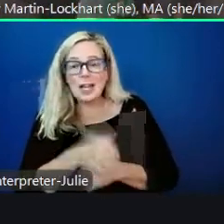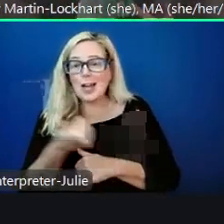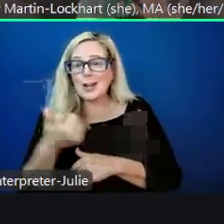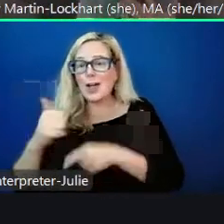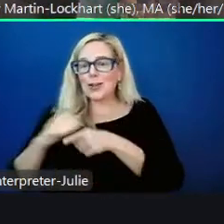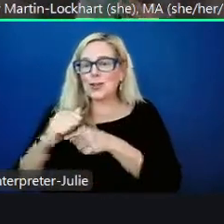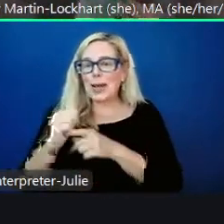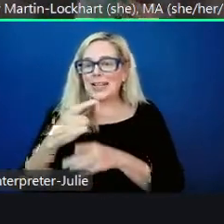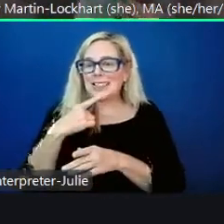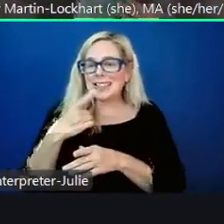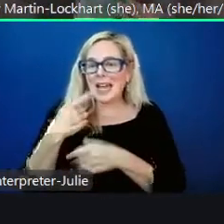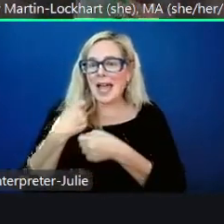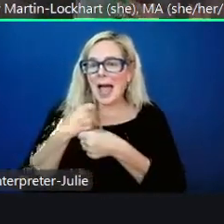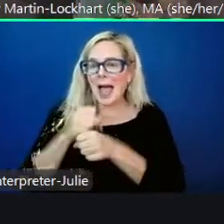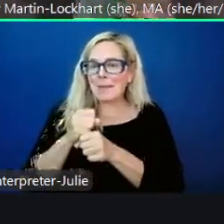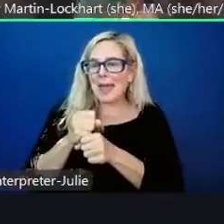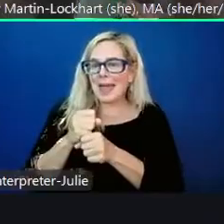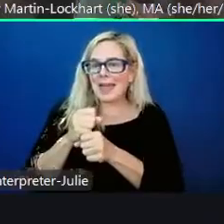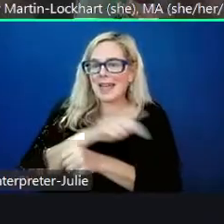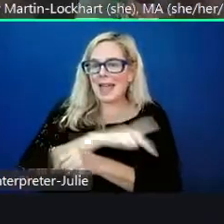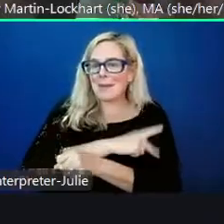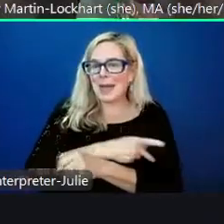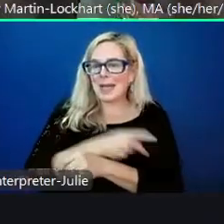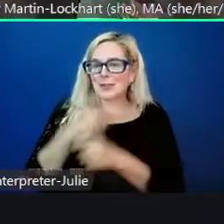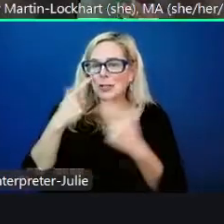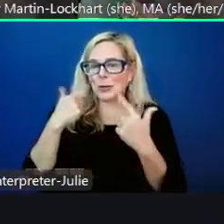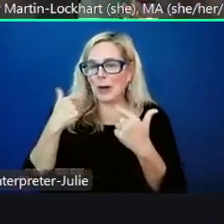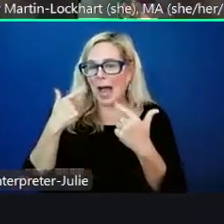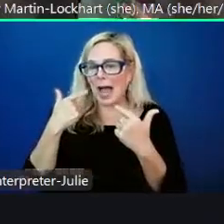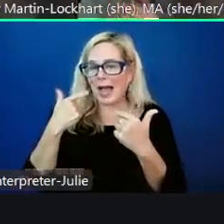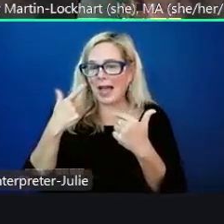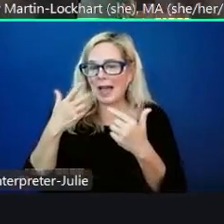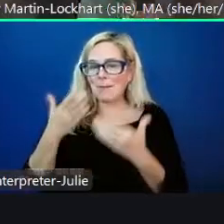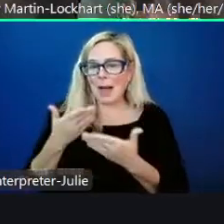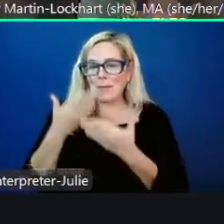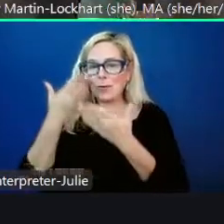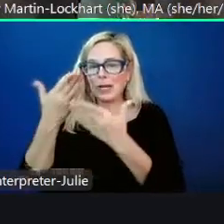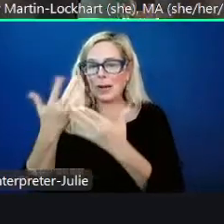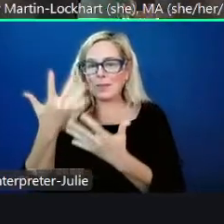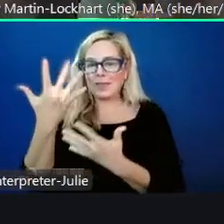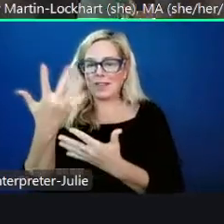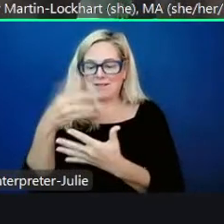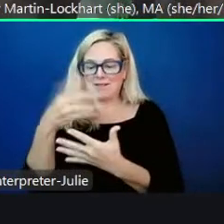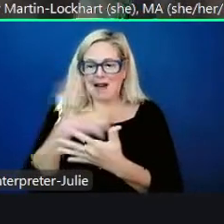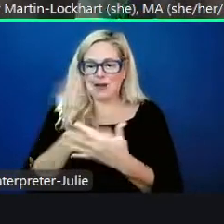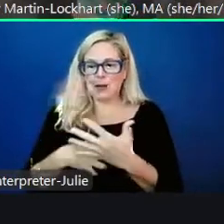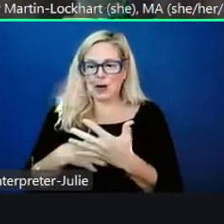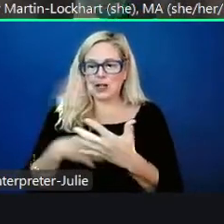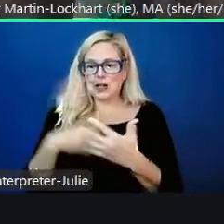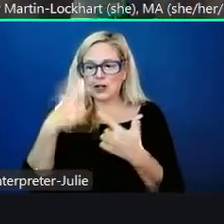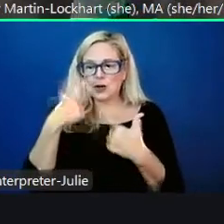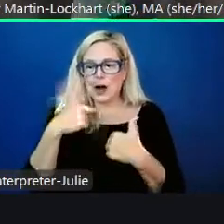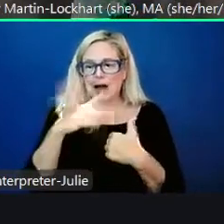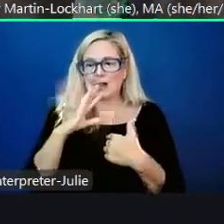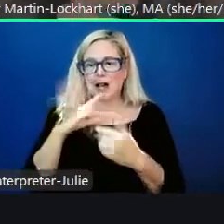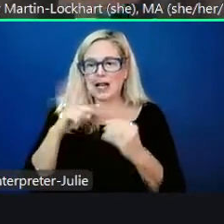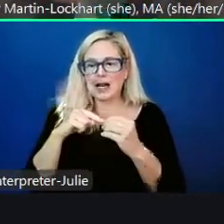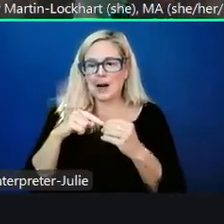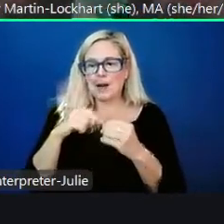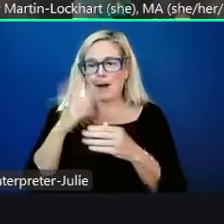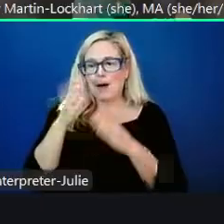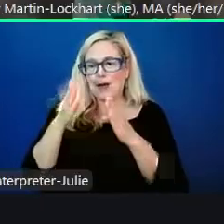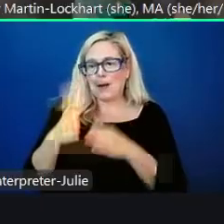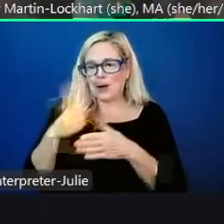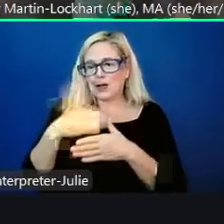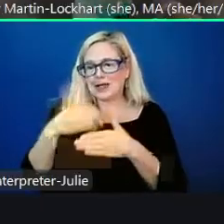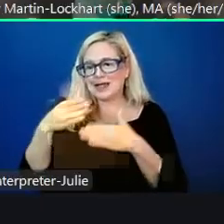made a standardized patient cry by bringing up the 5 wishes framework that centers patients' end-of-life priorities. All